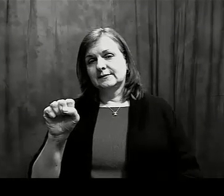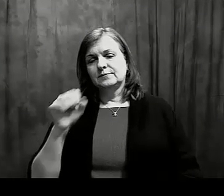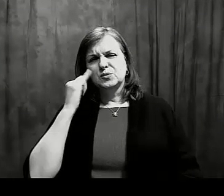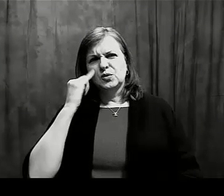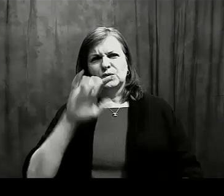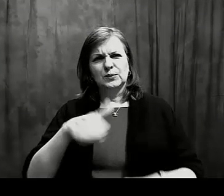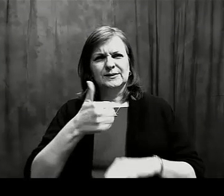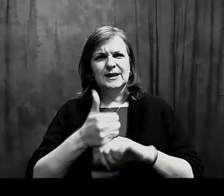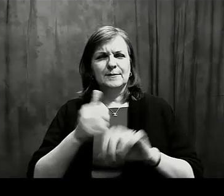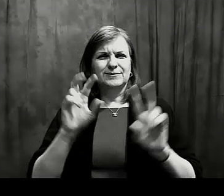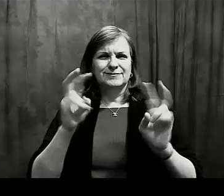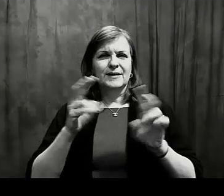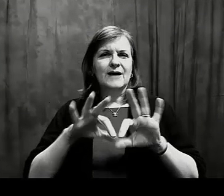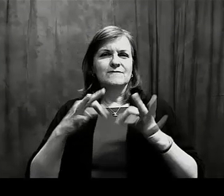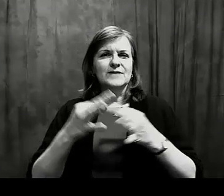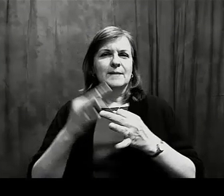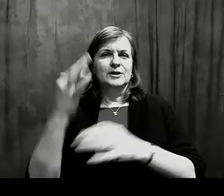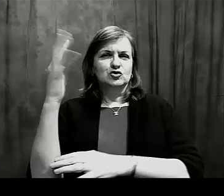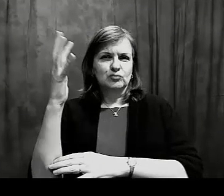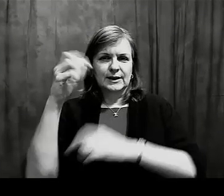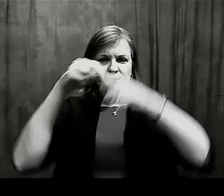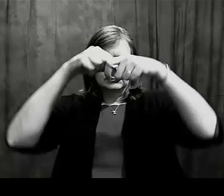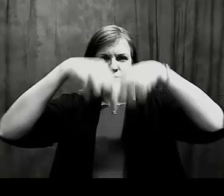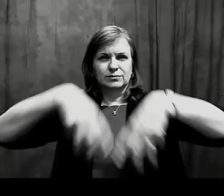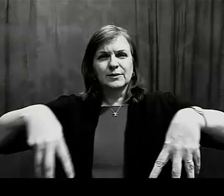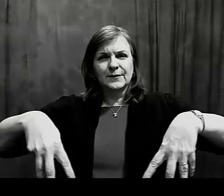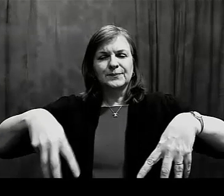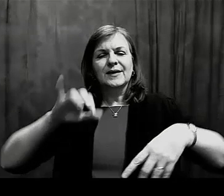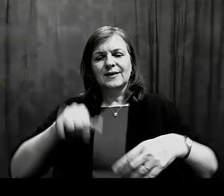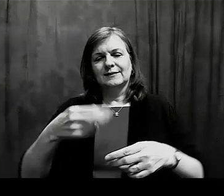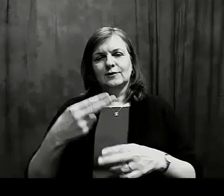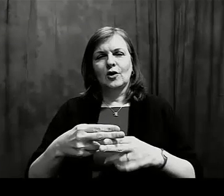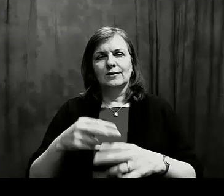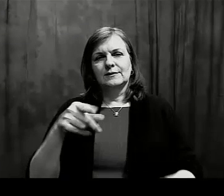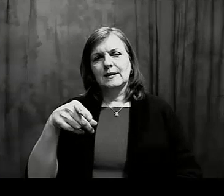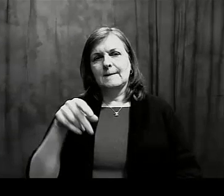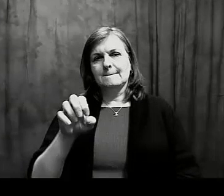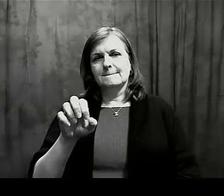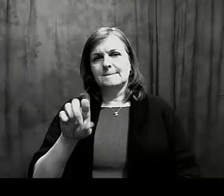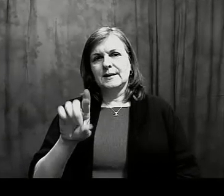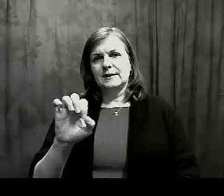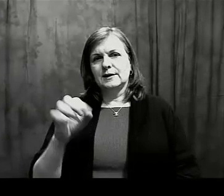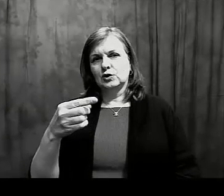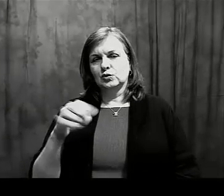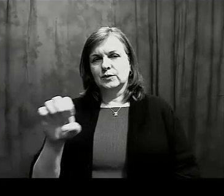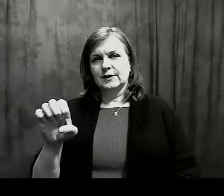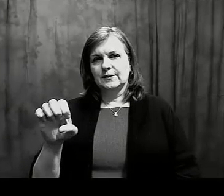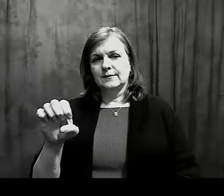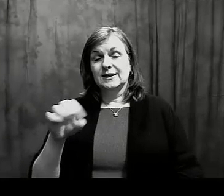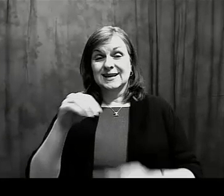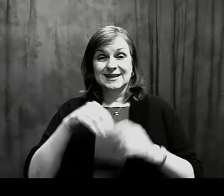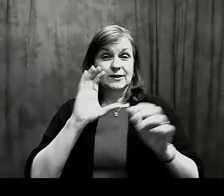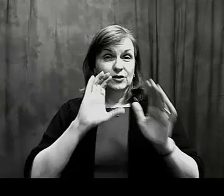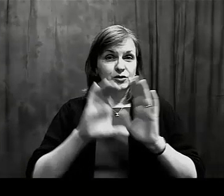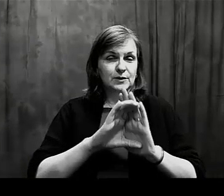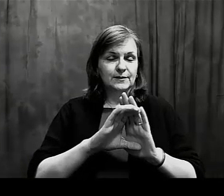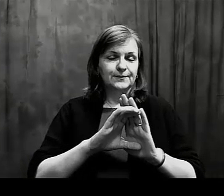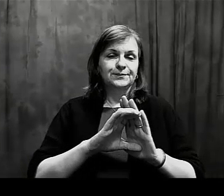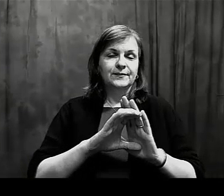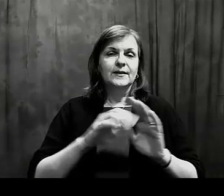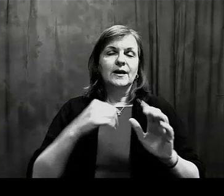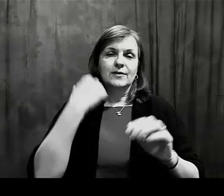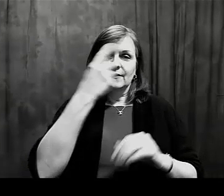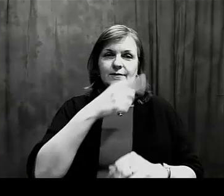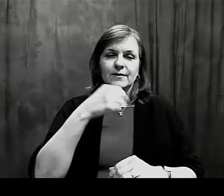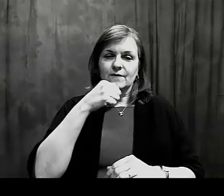other pedigrees. When we set up any family tree like this to consider genetics, it's considered a pedigree. So